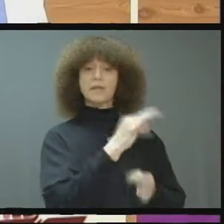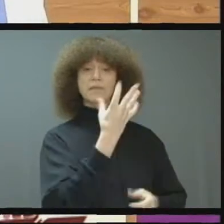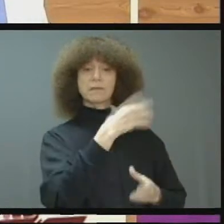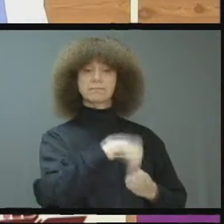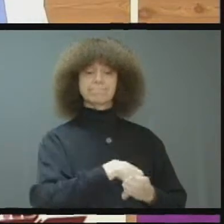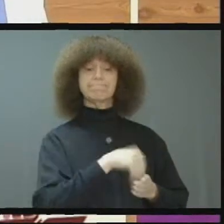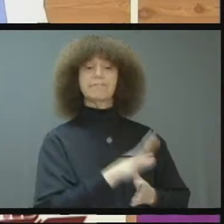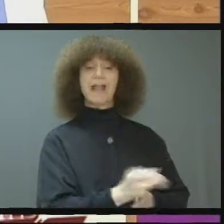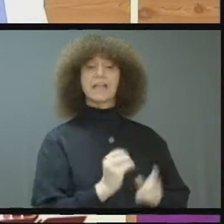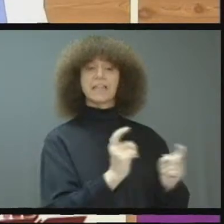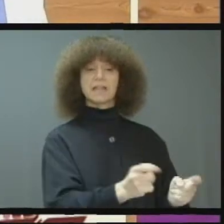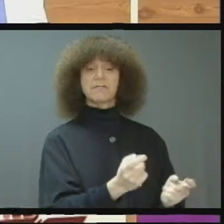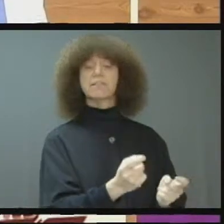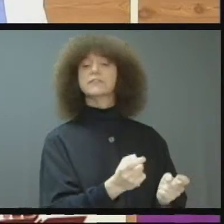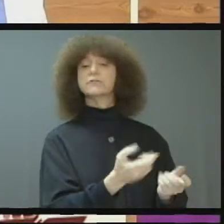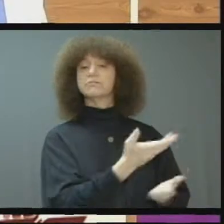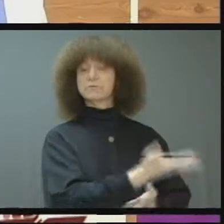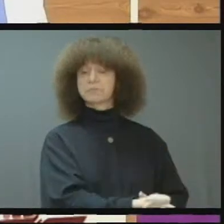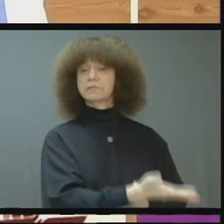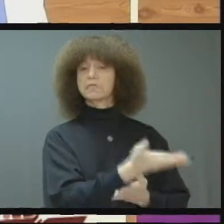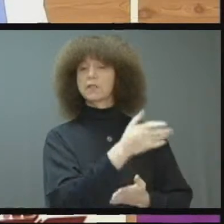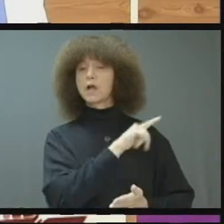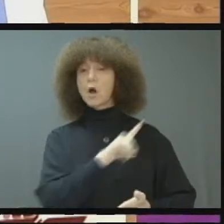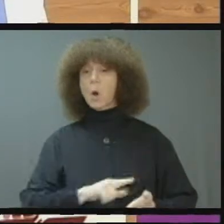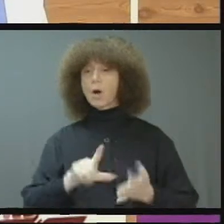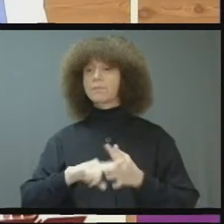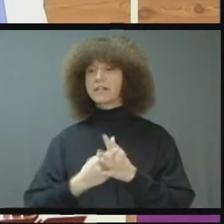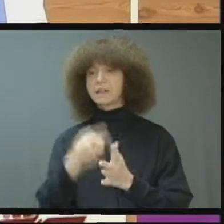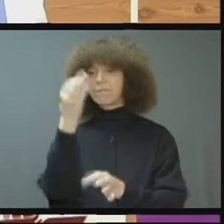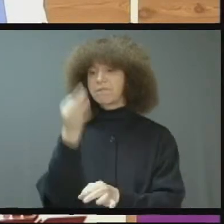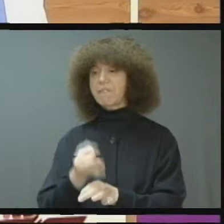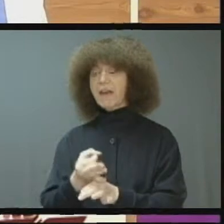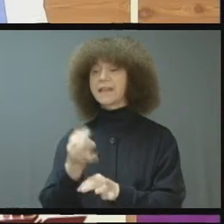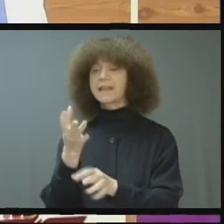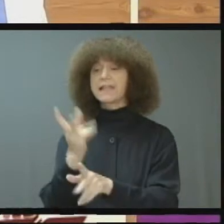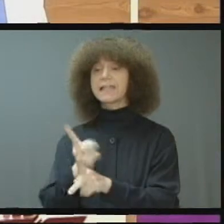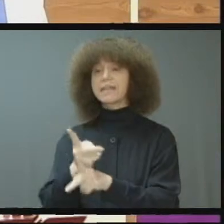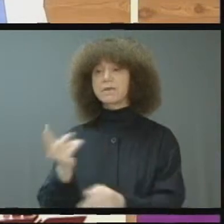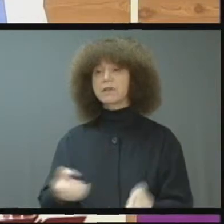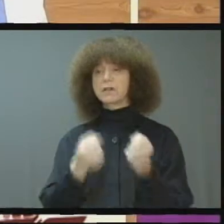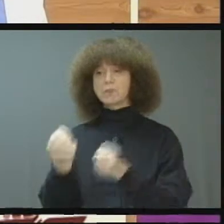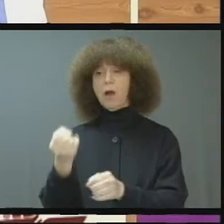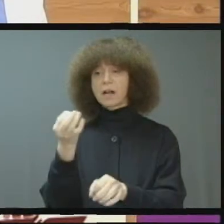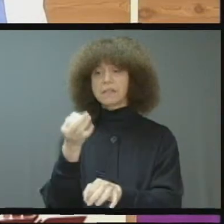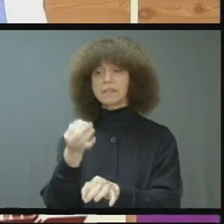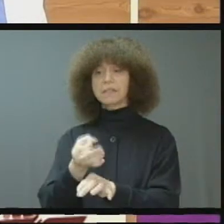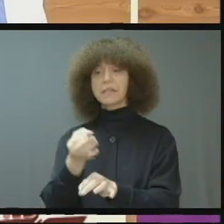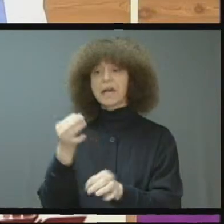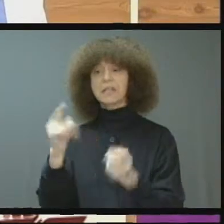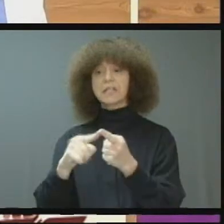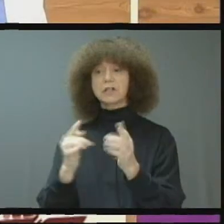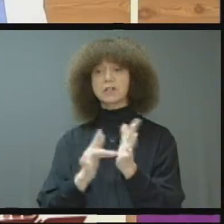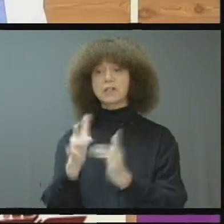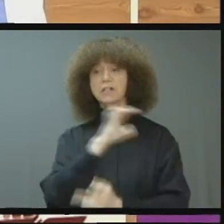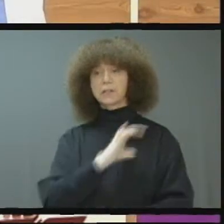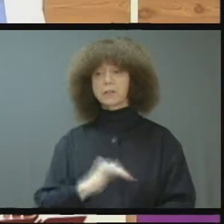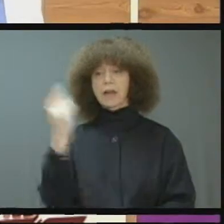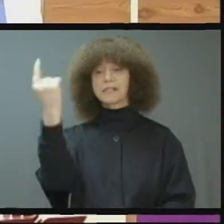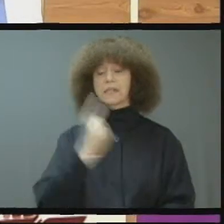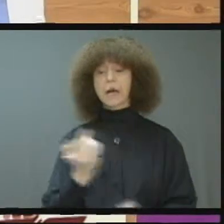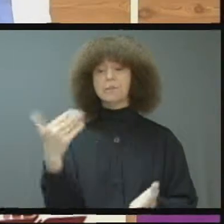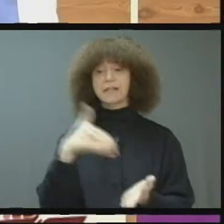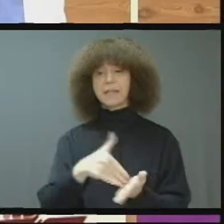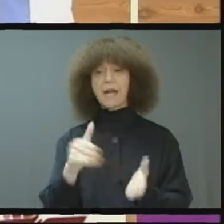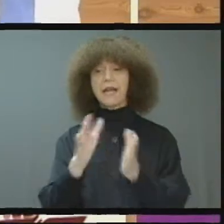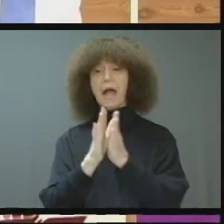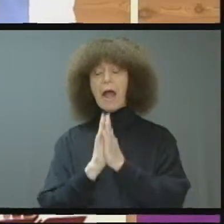the Lord, who has begun this good work in us, bring it to completion in the day of our Lord Jesus Christ. Amen.